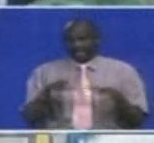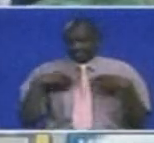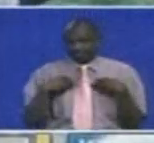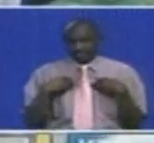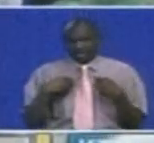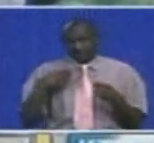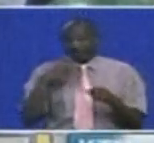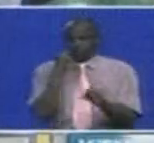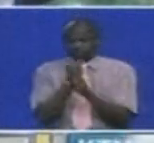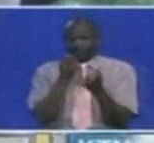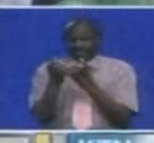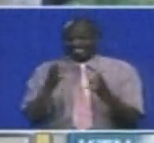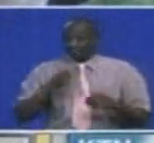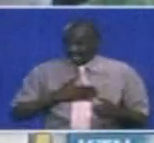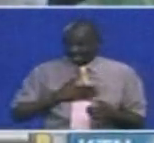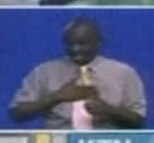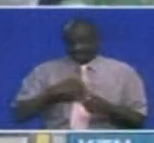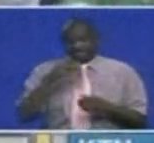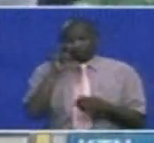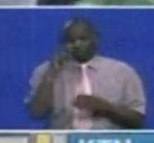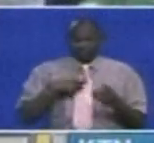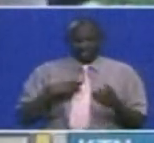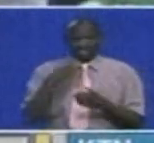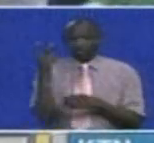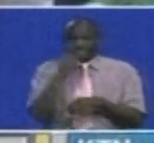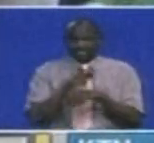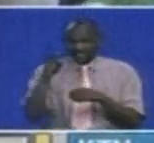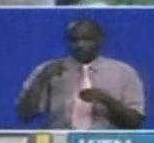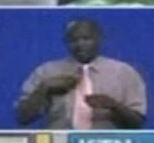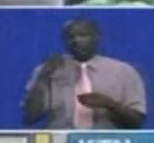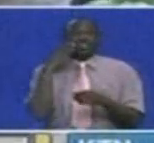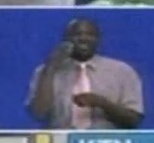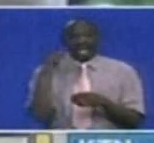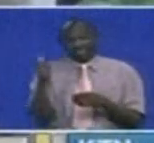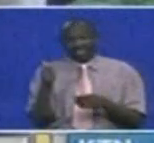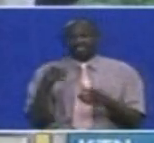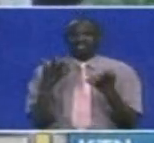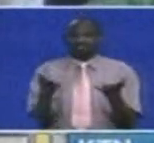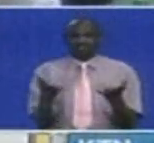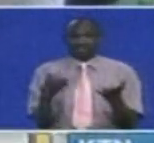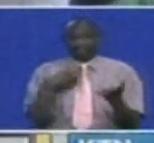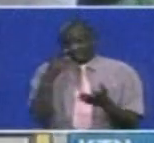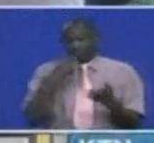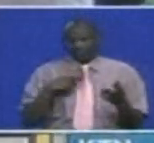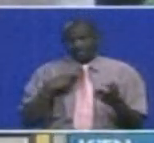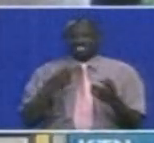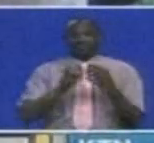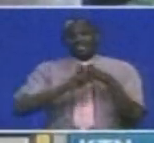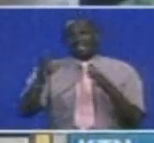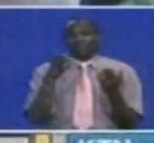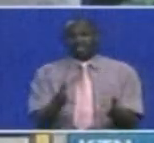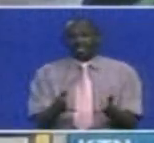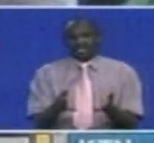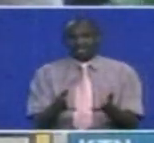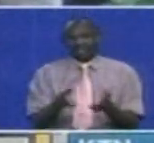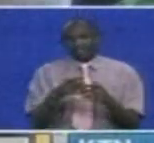huwa ninafanya biashara zangu na kazi nikalala siku mbili nje akasema niko na wanawake wa nje na mpango wa nje ndio maana amekimbia huku kuja